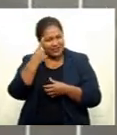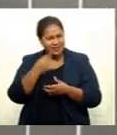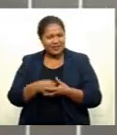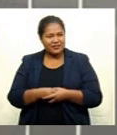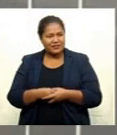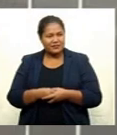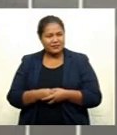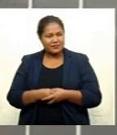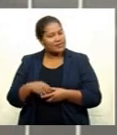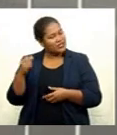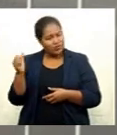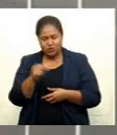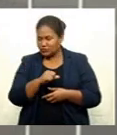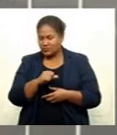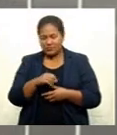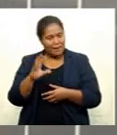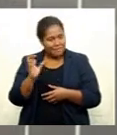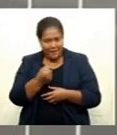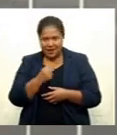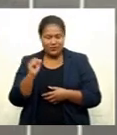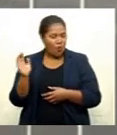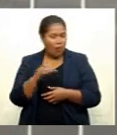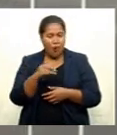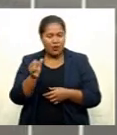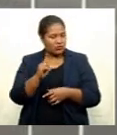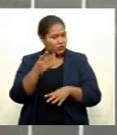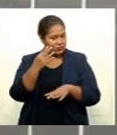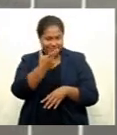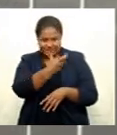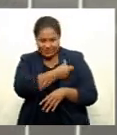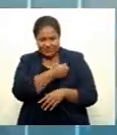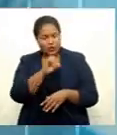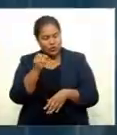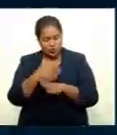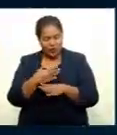should be compulsory for us to work and be safe.